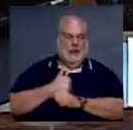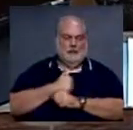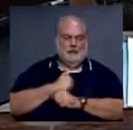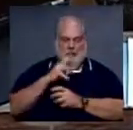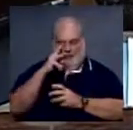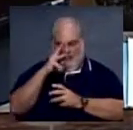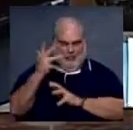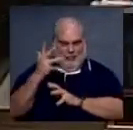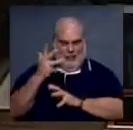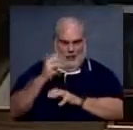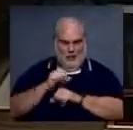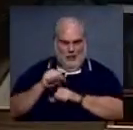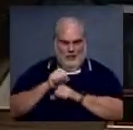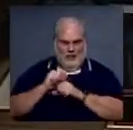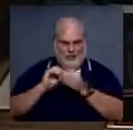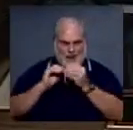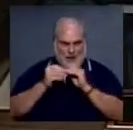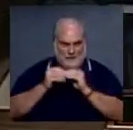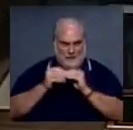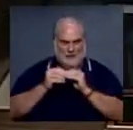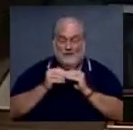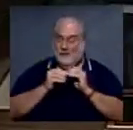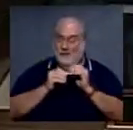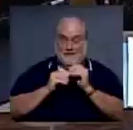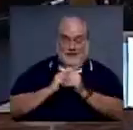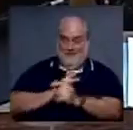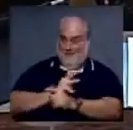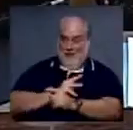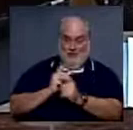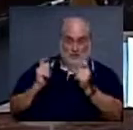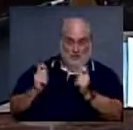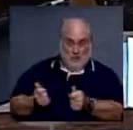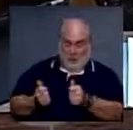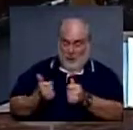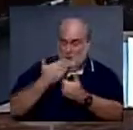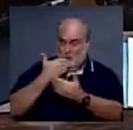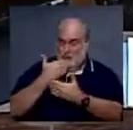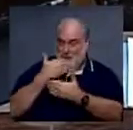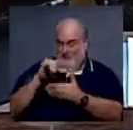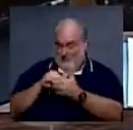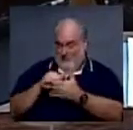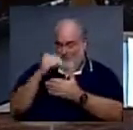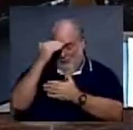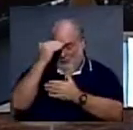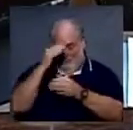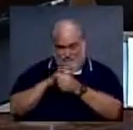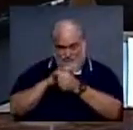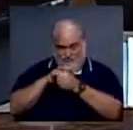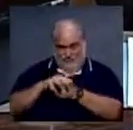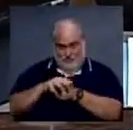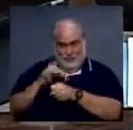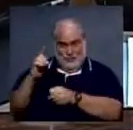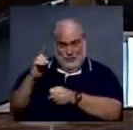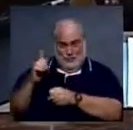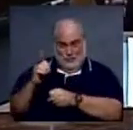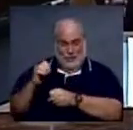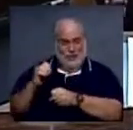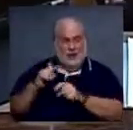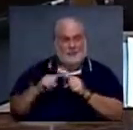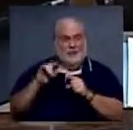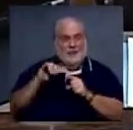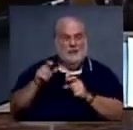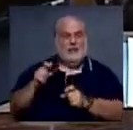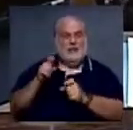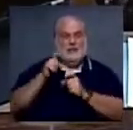was working the numbers in That's my mind. okay. You got this done pretty quick, and I appreciate that, and I know you've got a lot to do. But this will